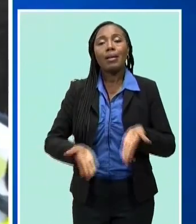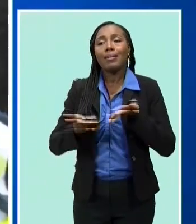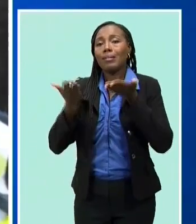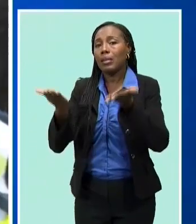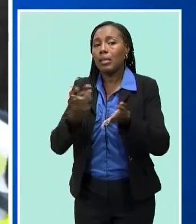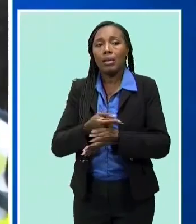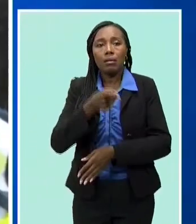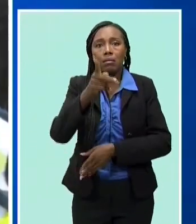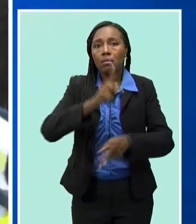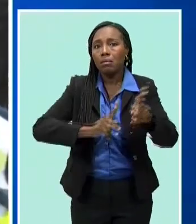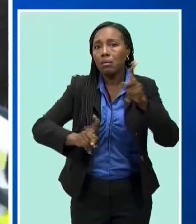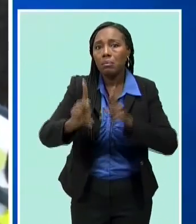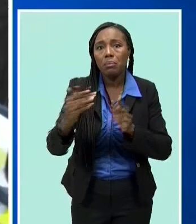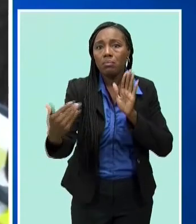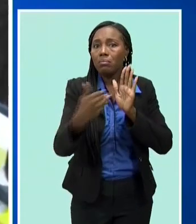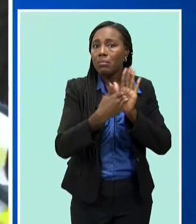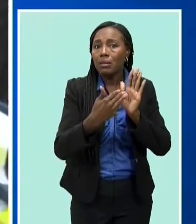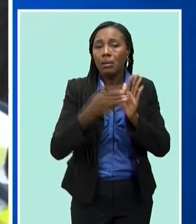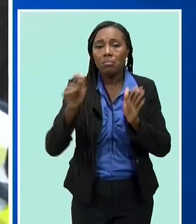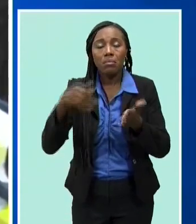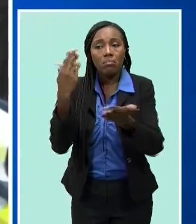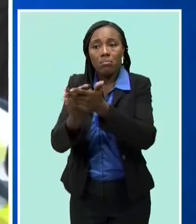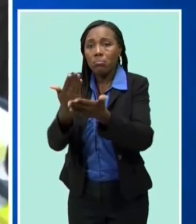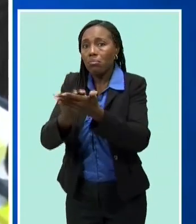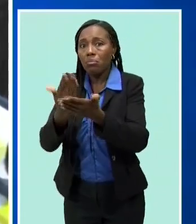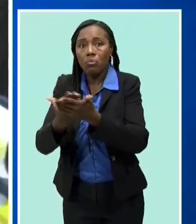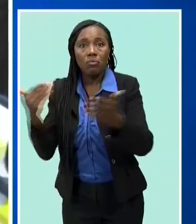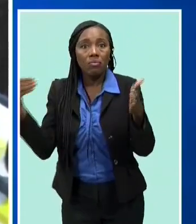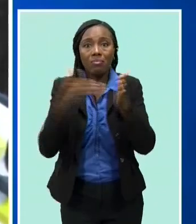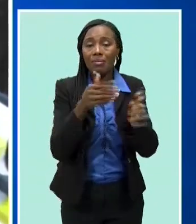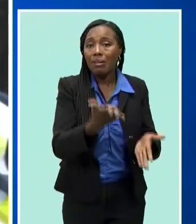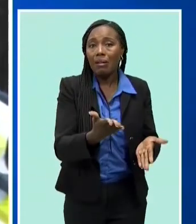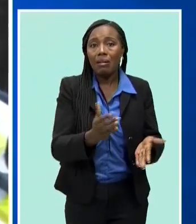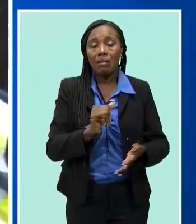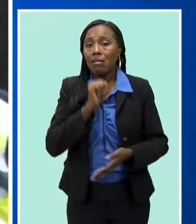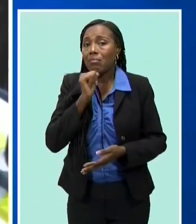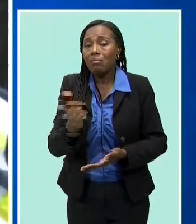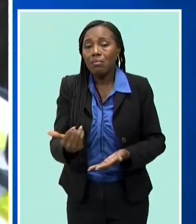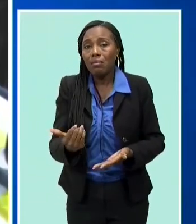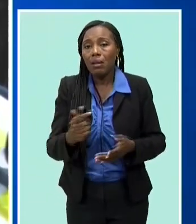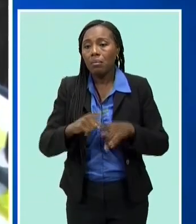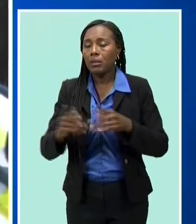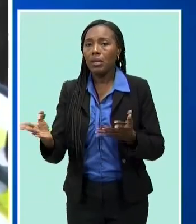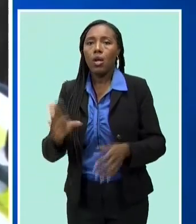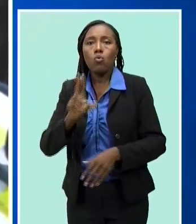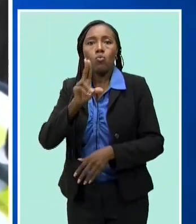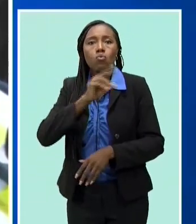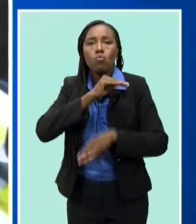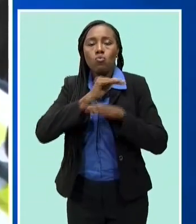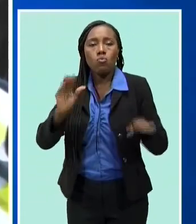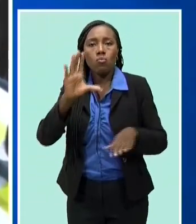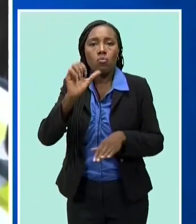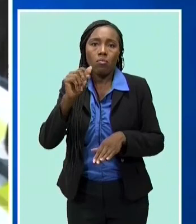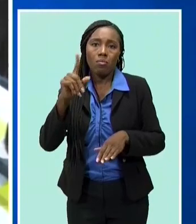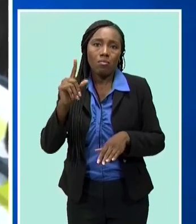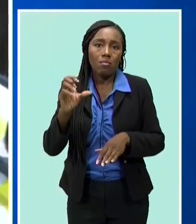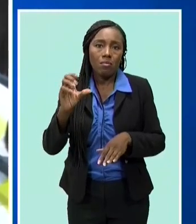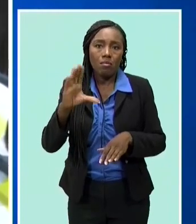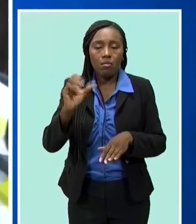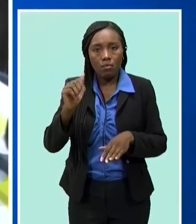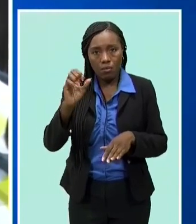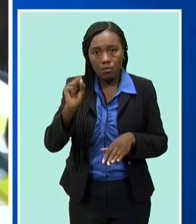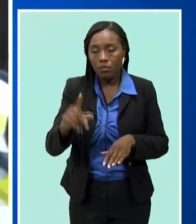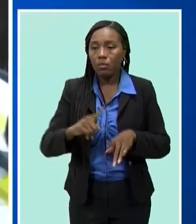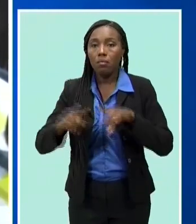the prosecution in the case failed to prove its case against Callender, thus submitting a no-case submission. The magistrate in the